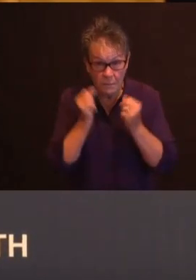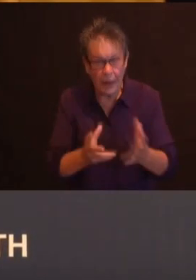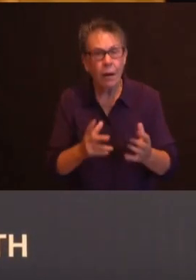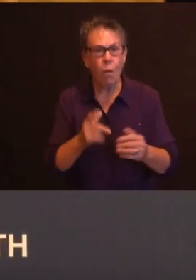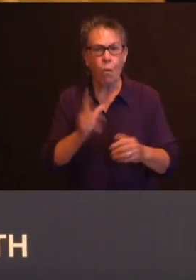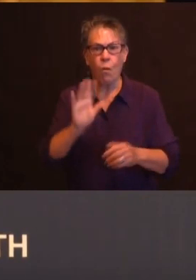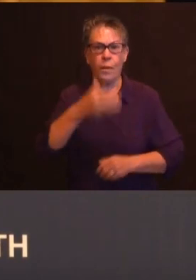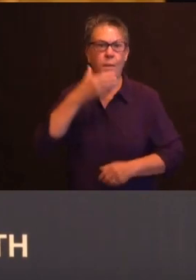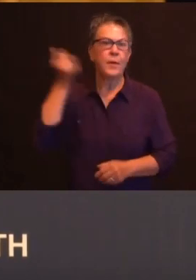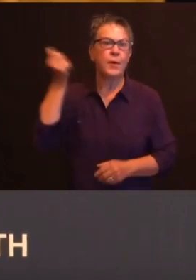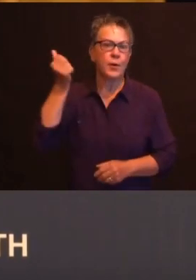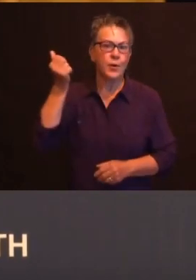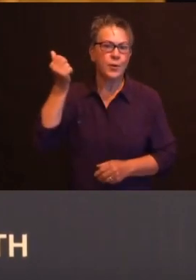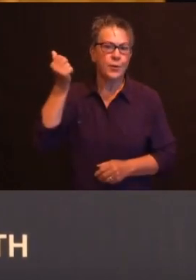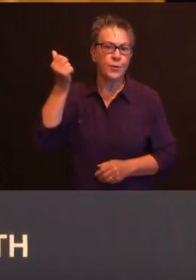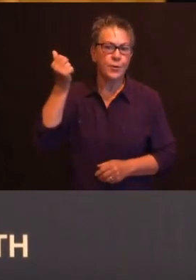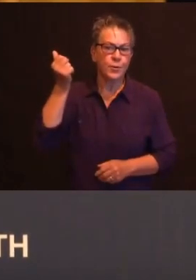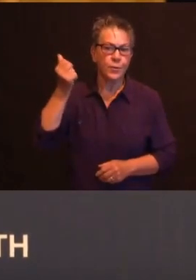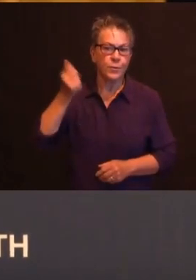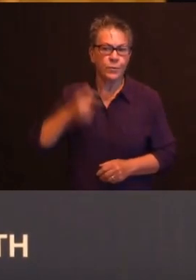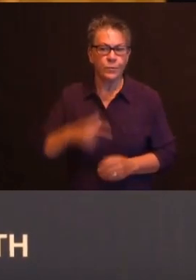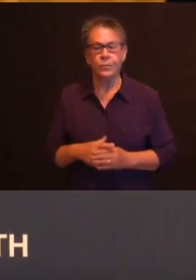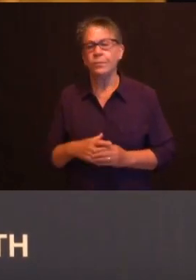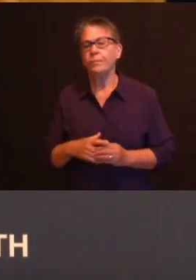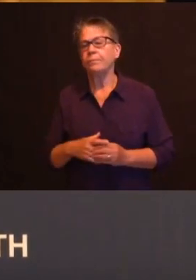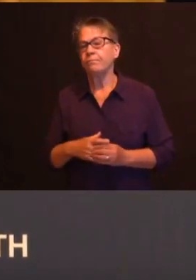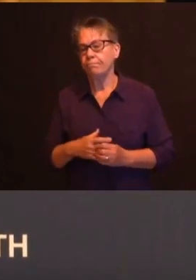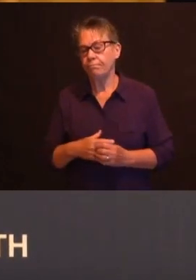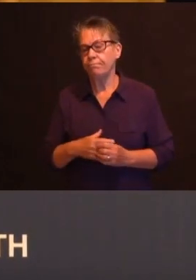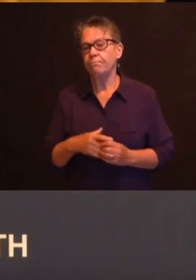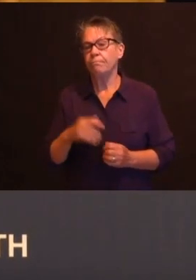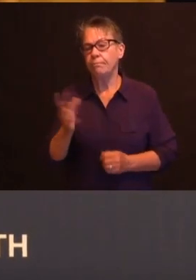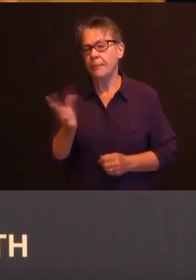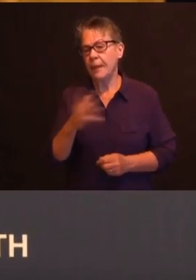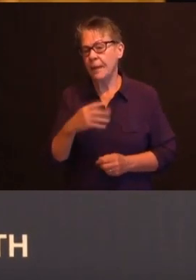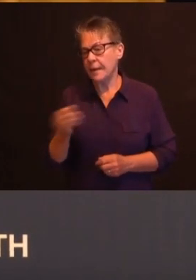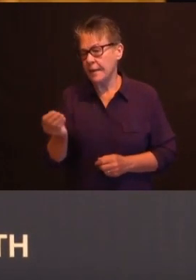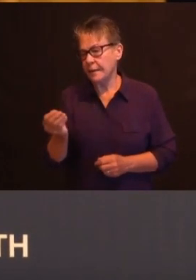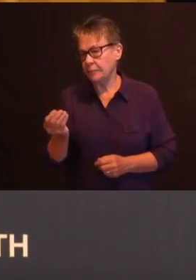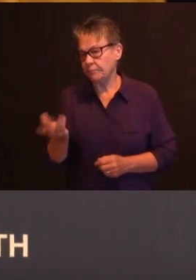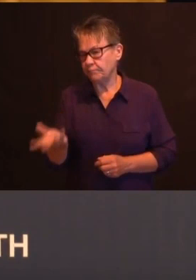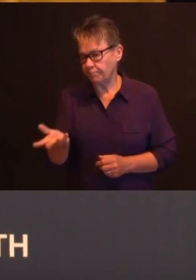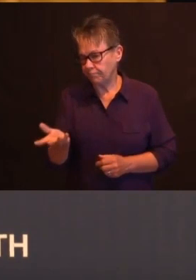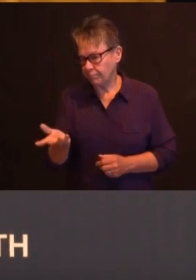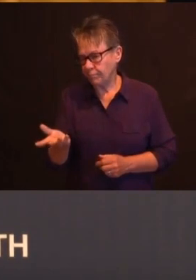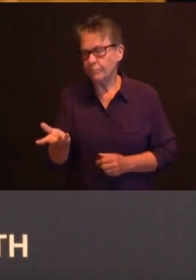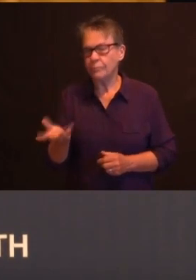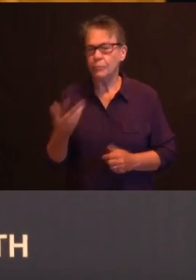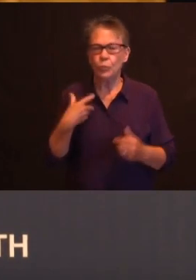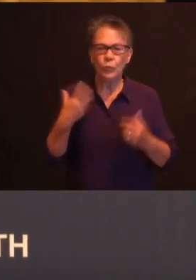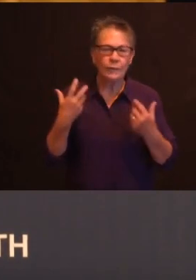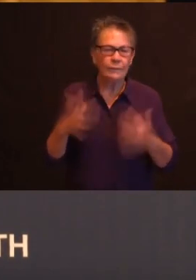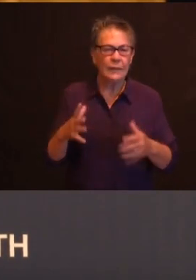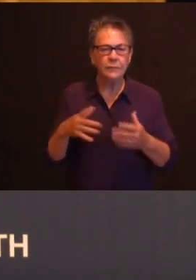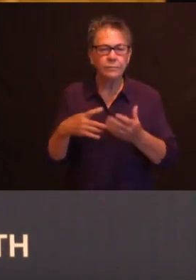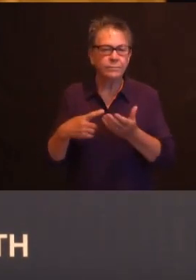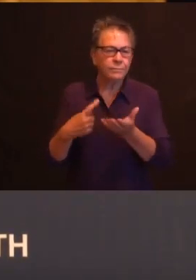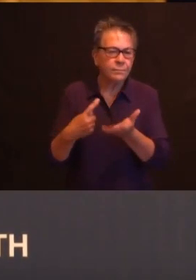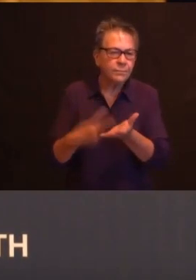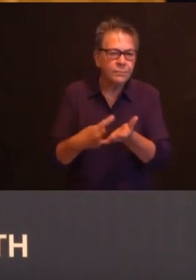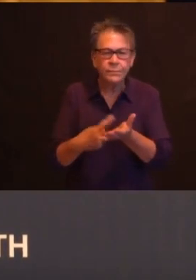fact that we'll be looking at. Secondly, I think we'll be looking, as we've discussed often here in answering